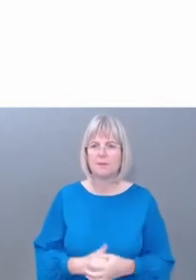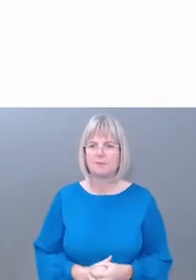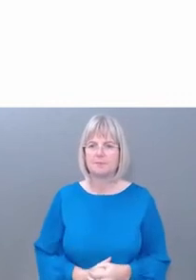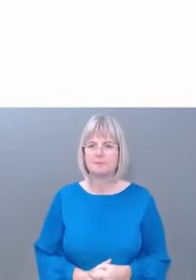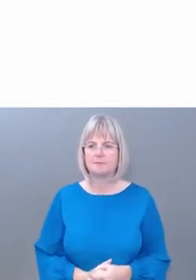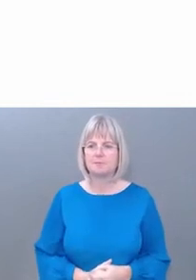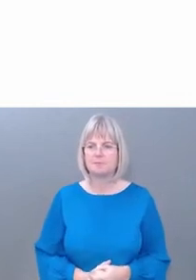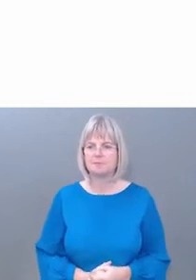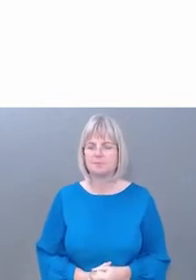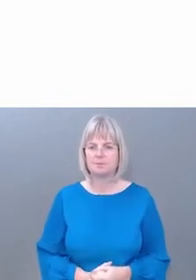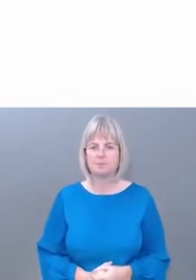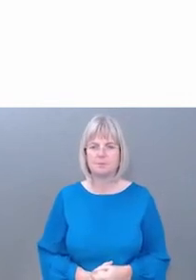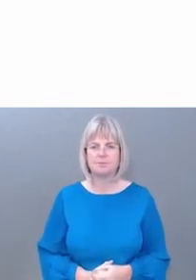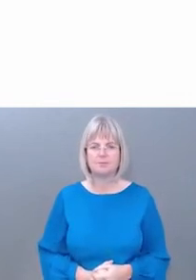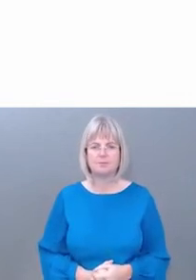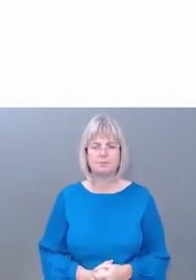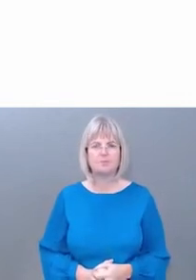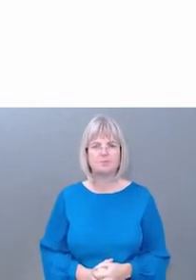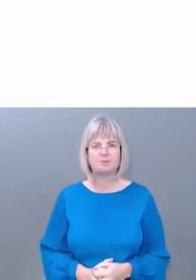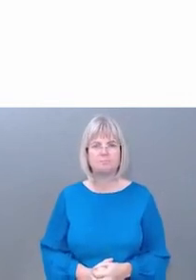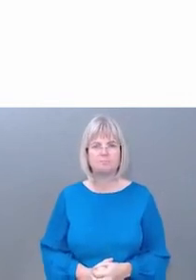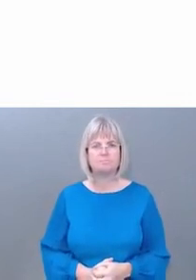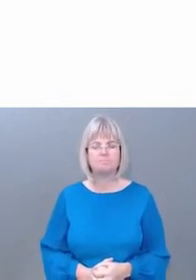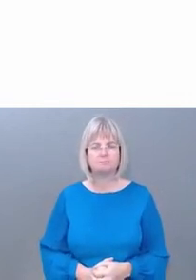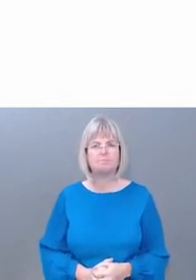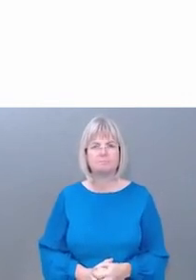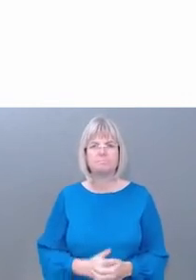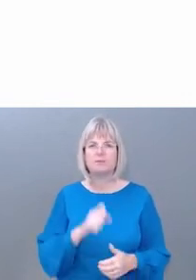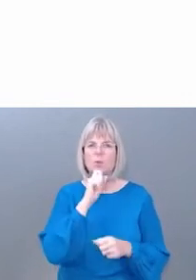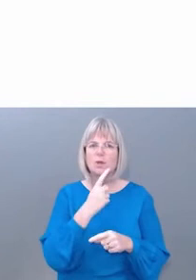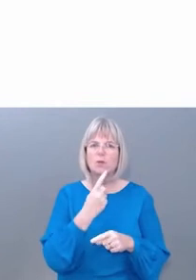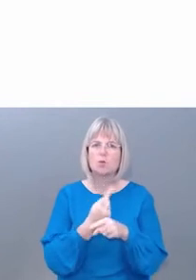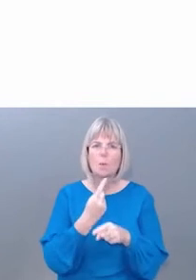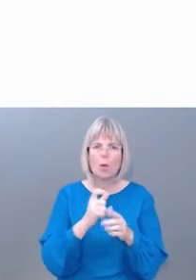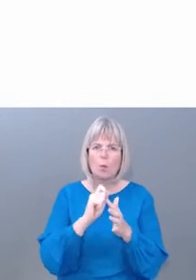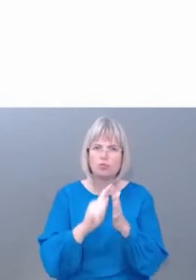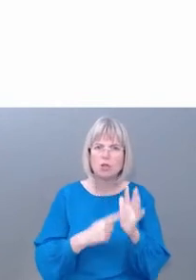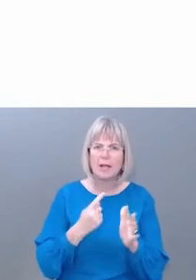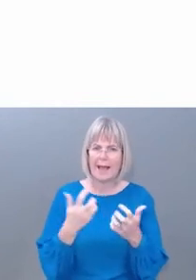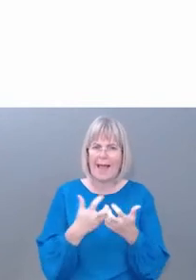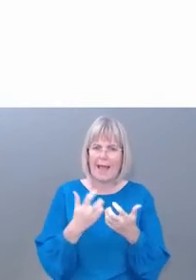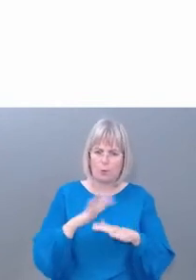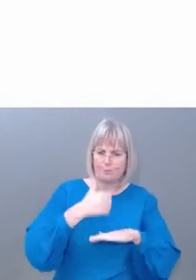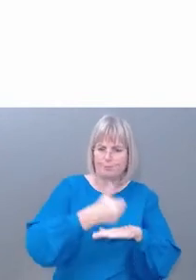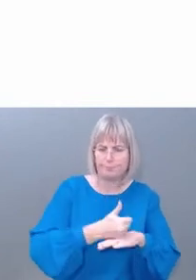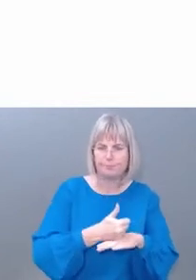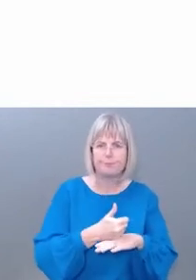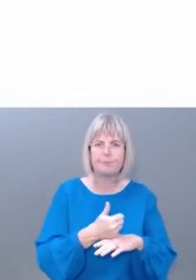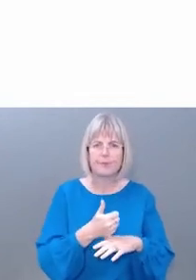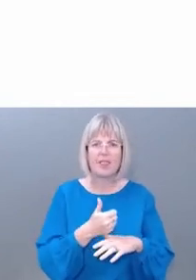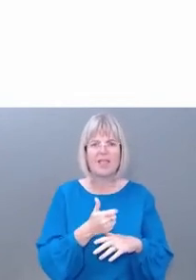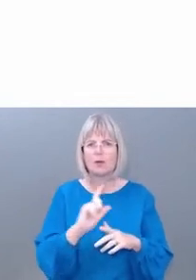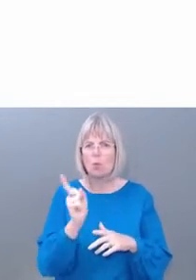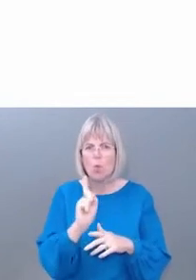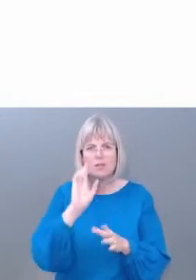So I'm going to talk about how the project came to be and what it is, the role of psychology, and then I'm going to spend a little bit at the